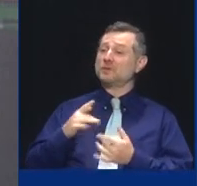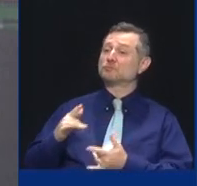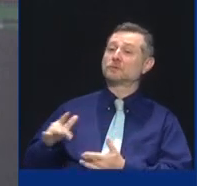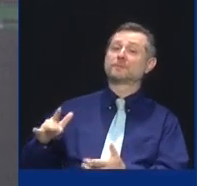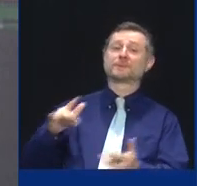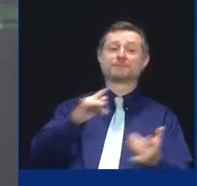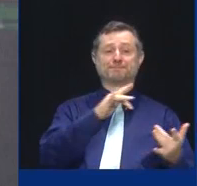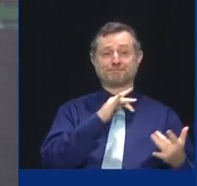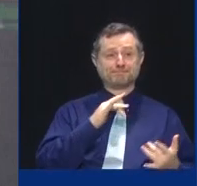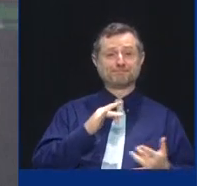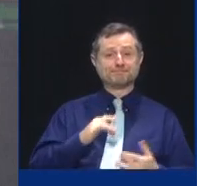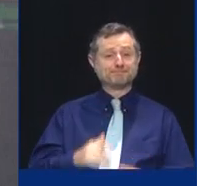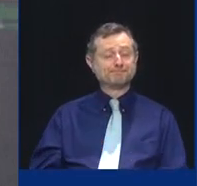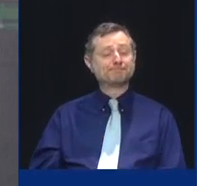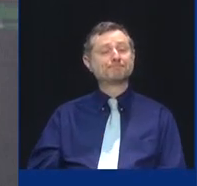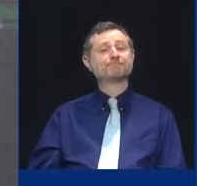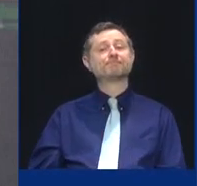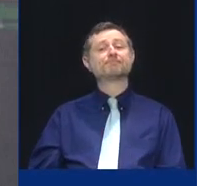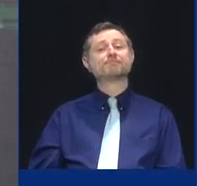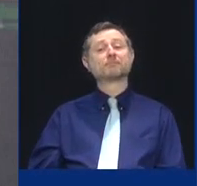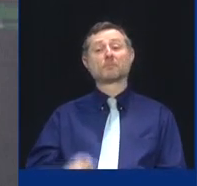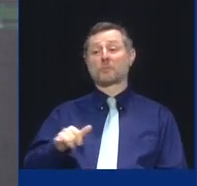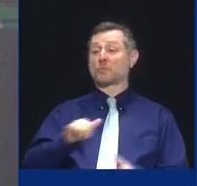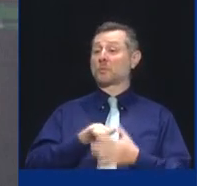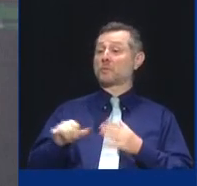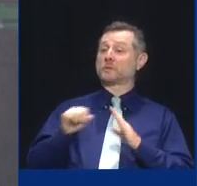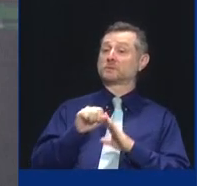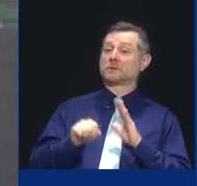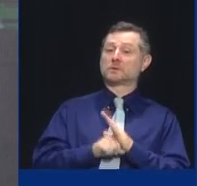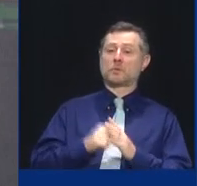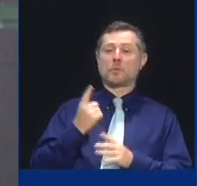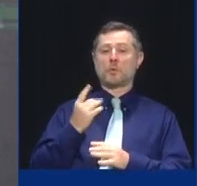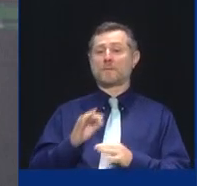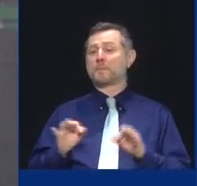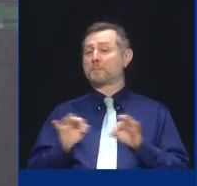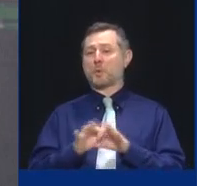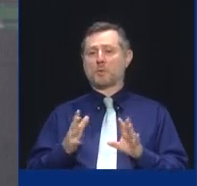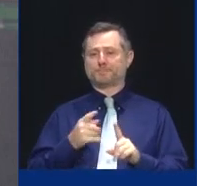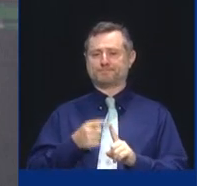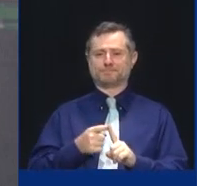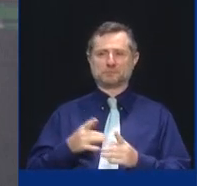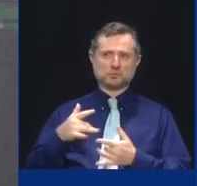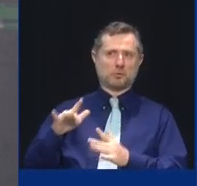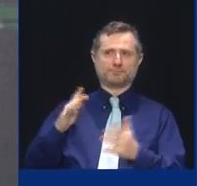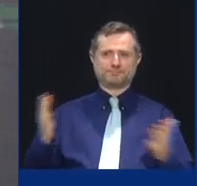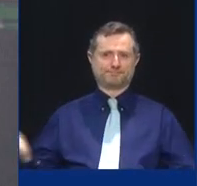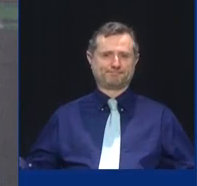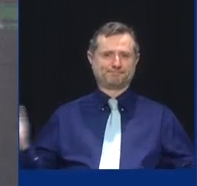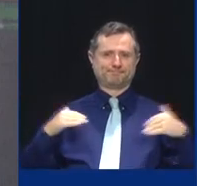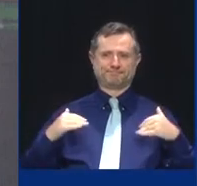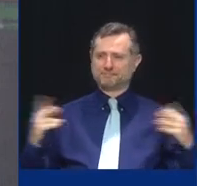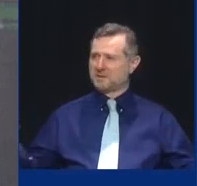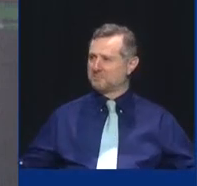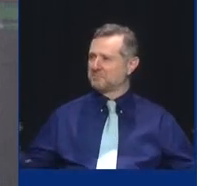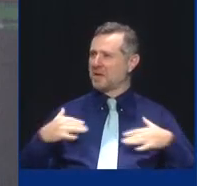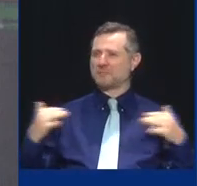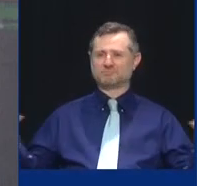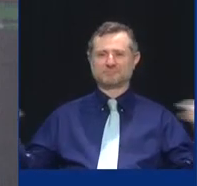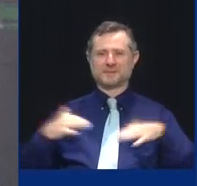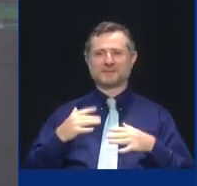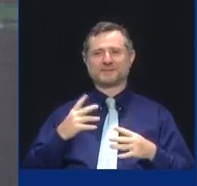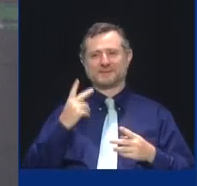A major economic driver for this state is tourism. You all have heard of the I Love New